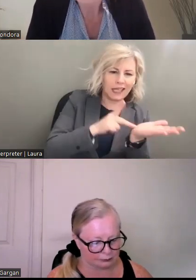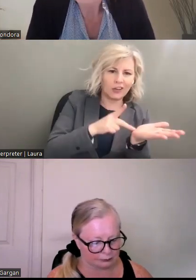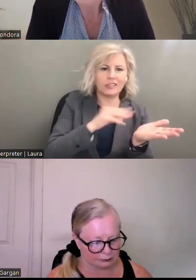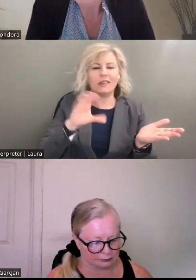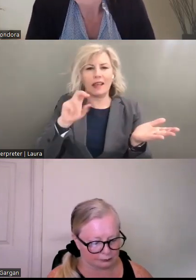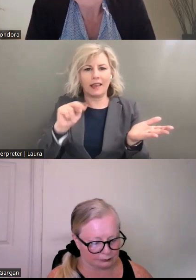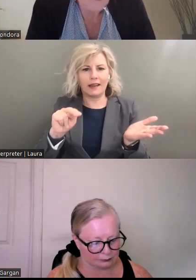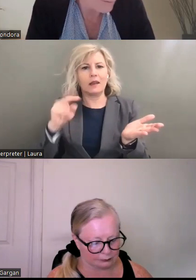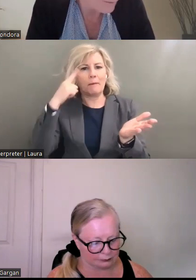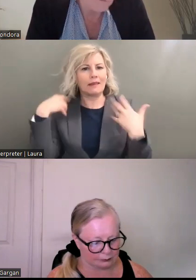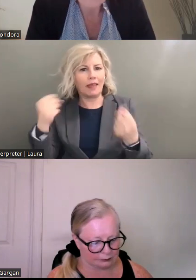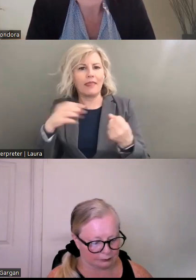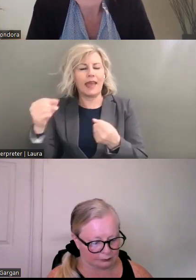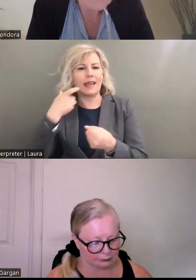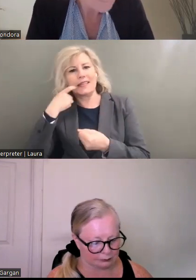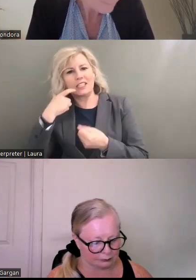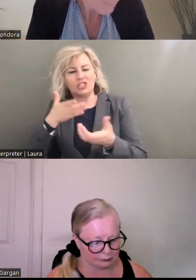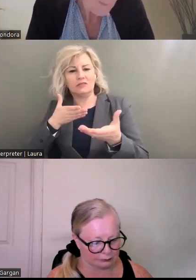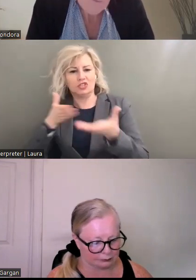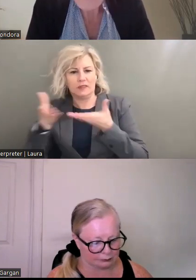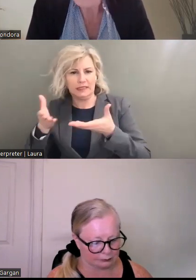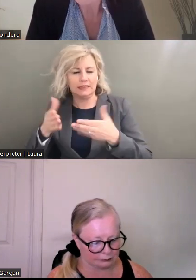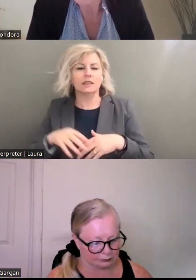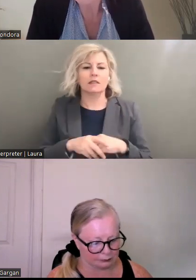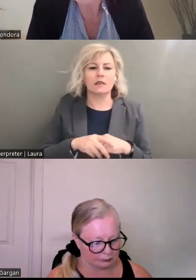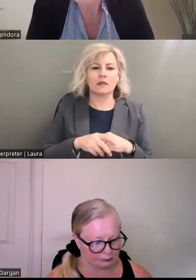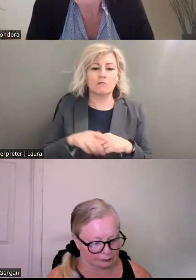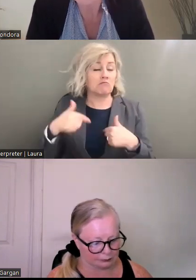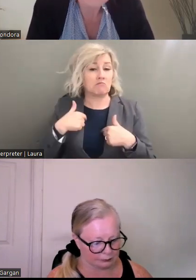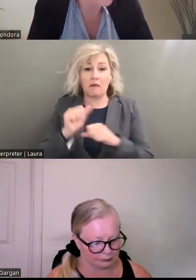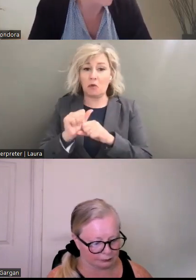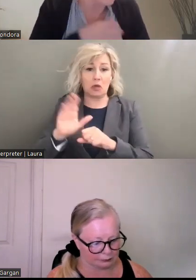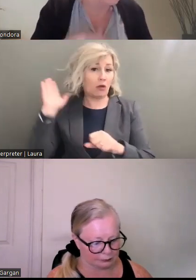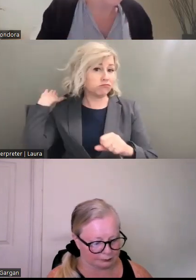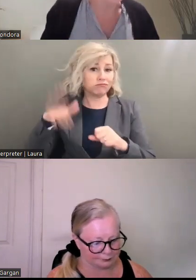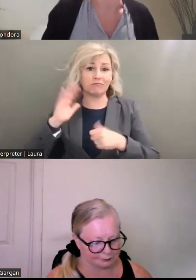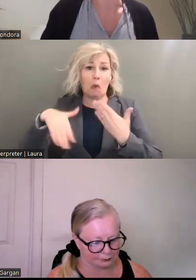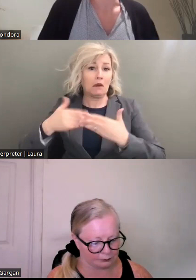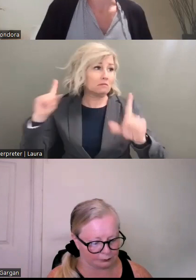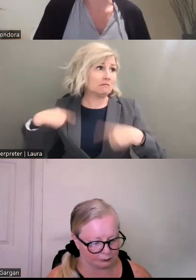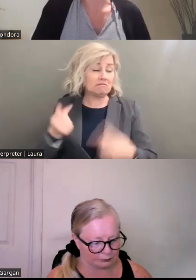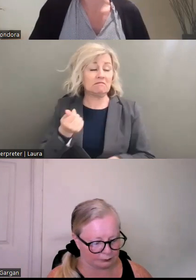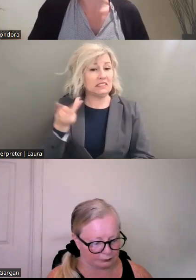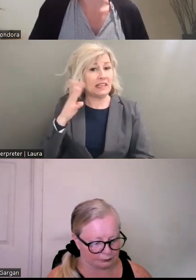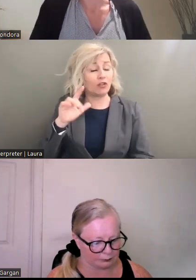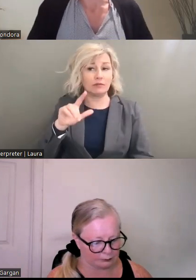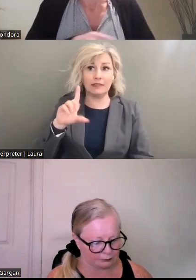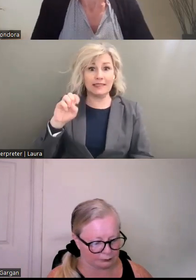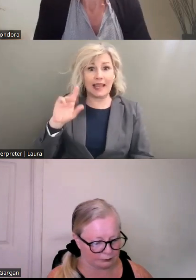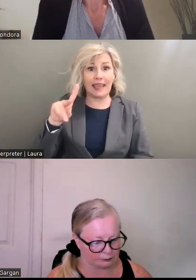Department of Mental Health and Addiction Services. I've been there my whole career, over a couple of decades now.